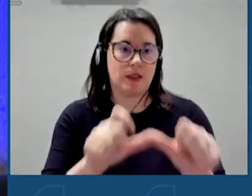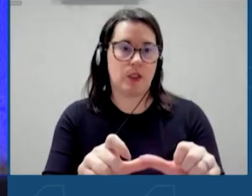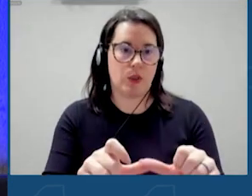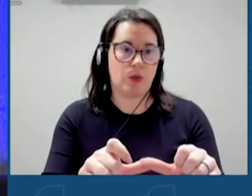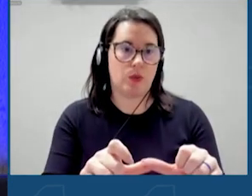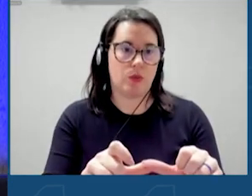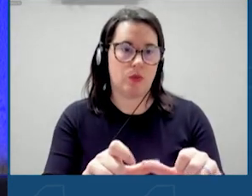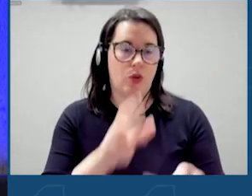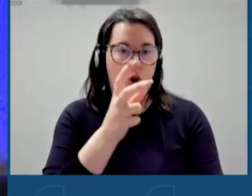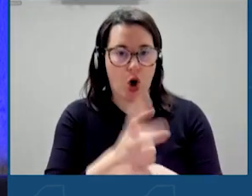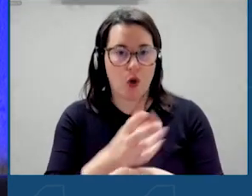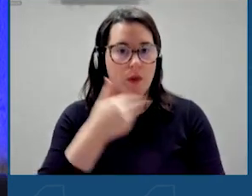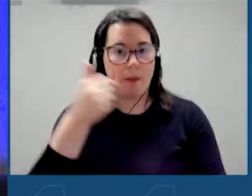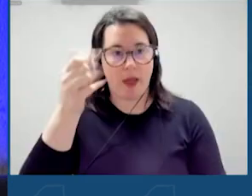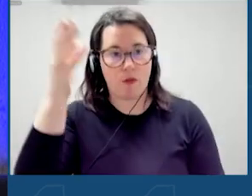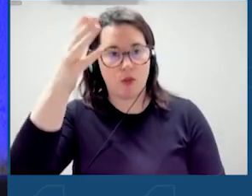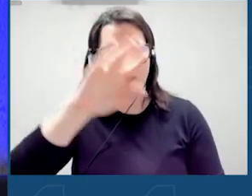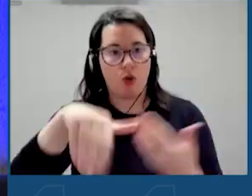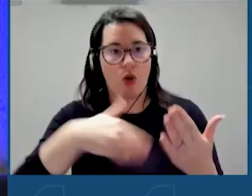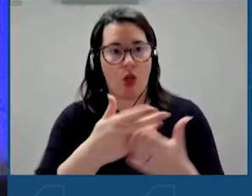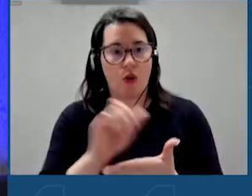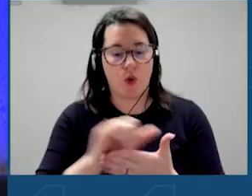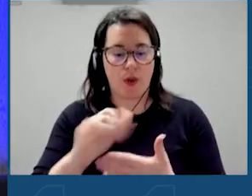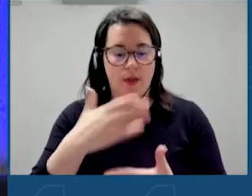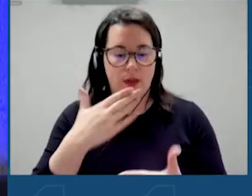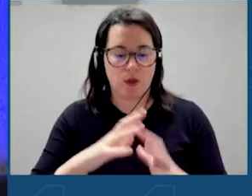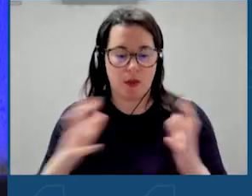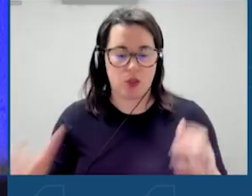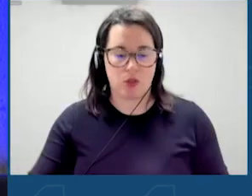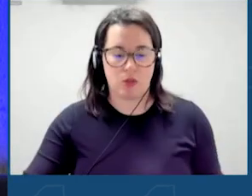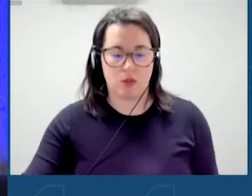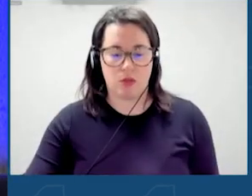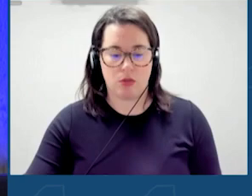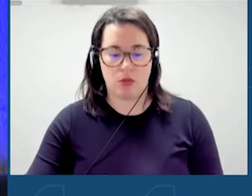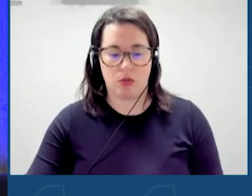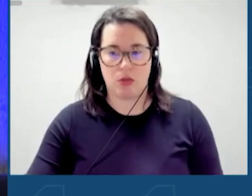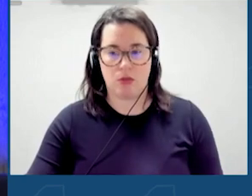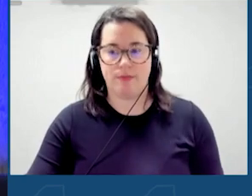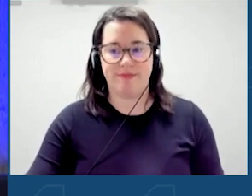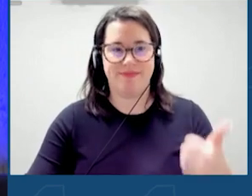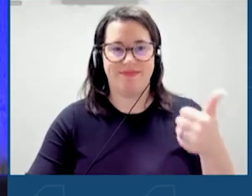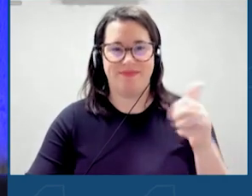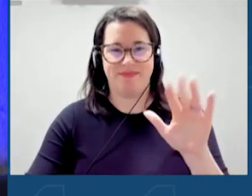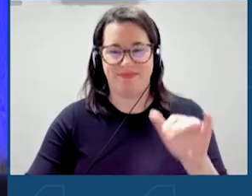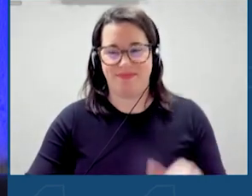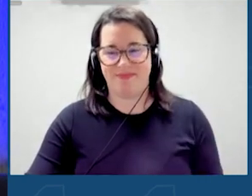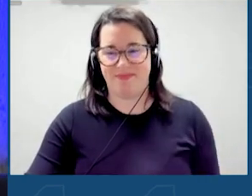into a better future for all New Yorkers. Thank you very much.